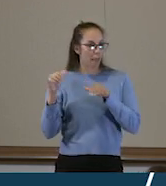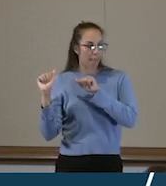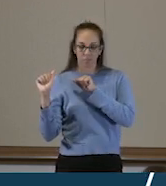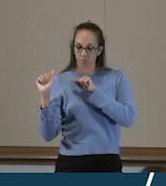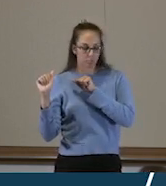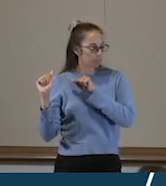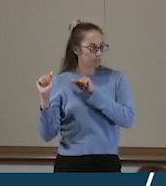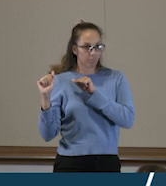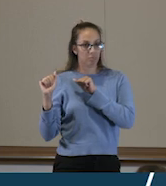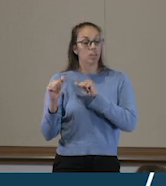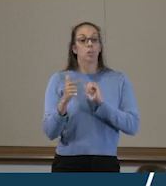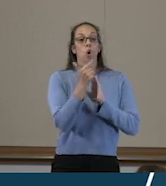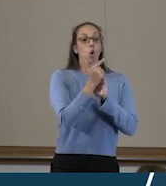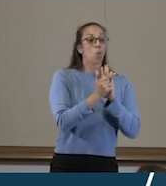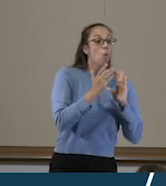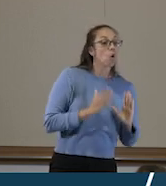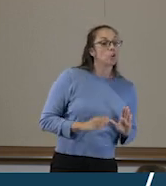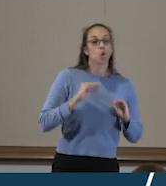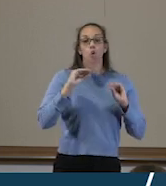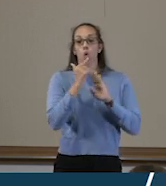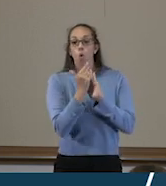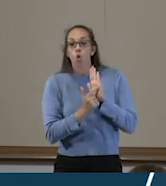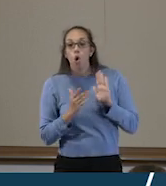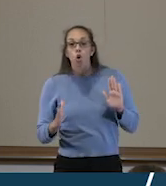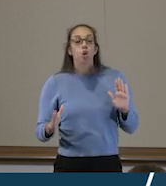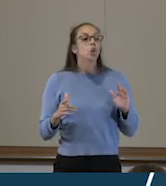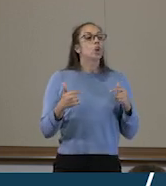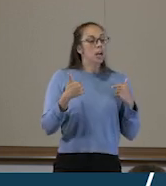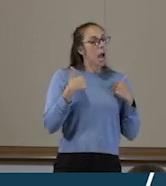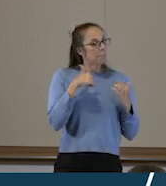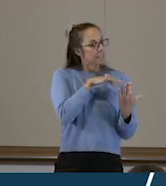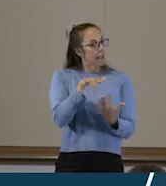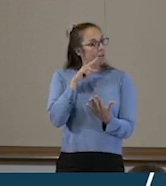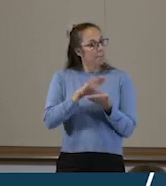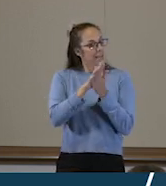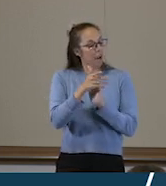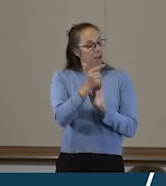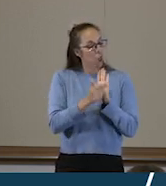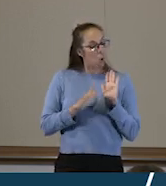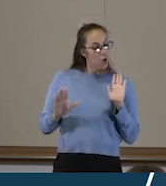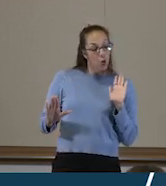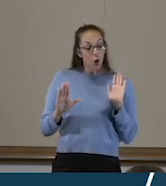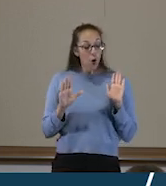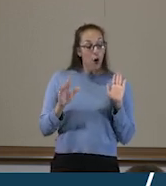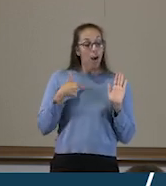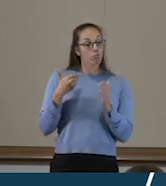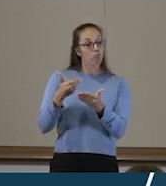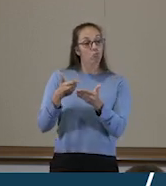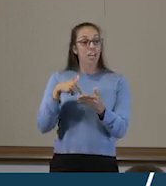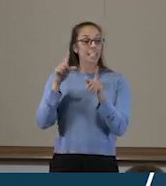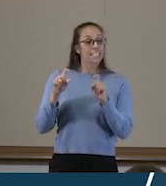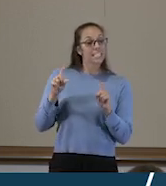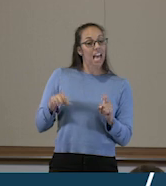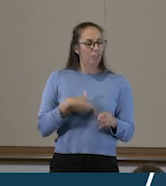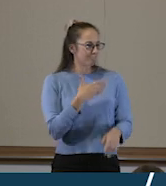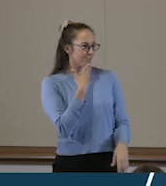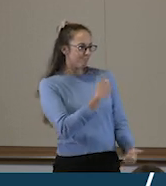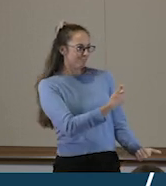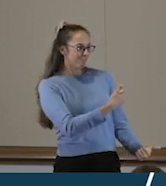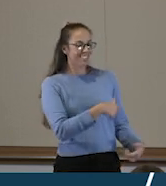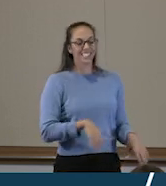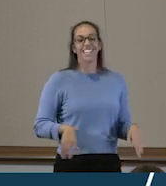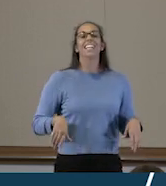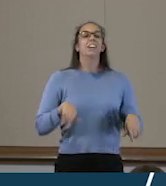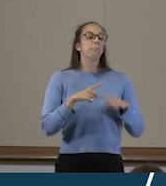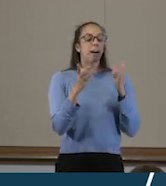attorney yet. I am taking the bar and waiting for results and doing all the things. Thank you. But